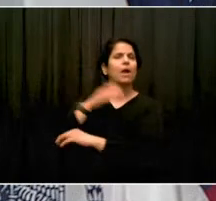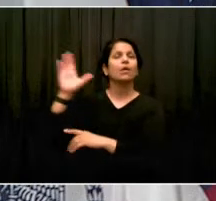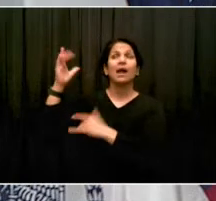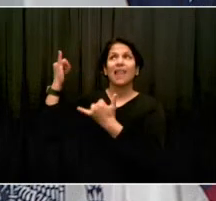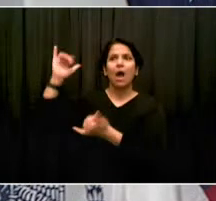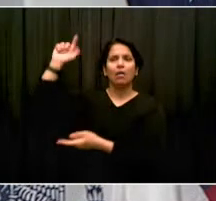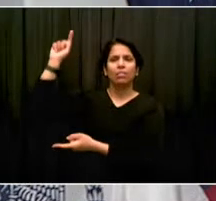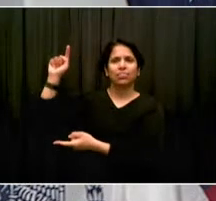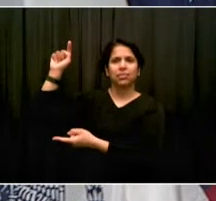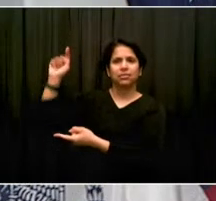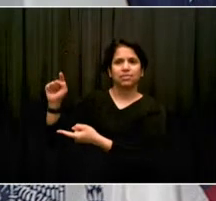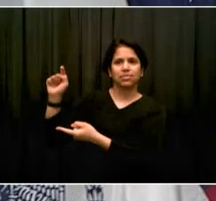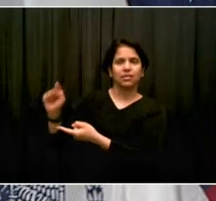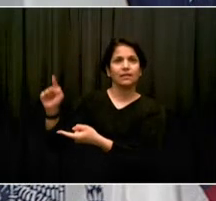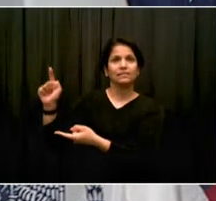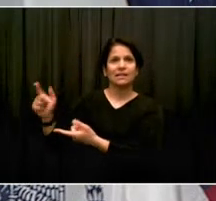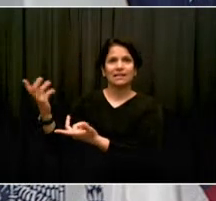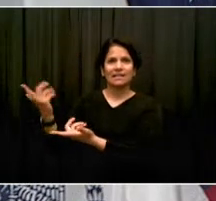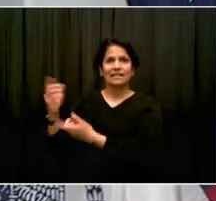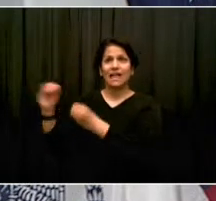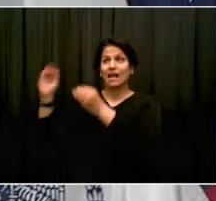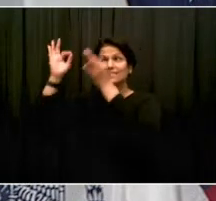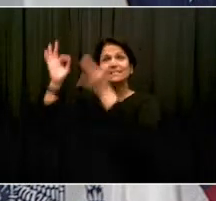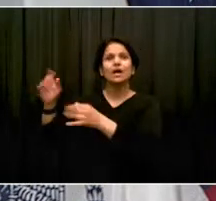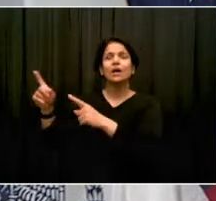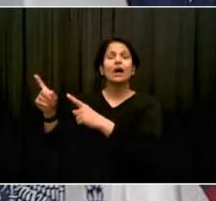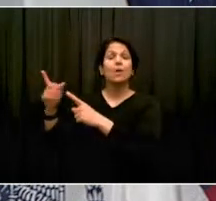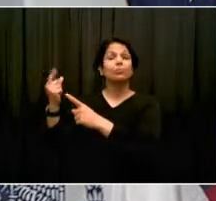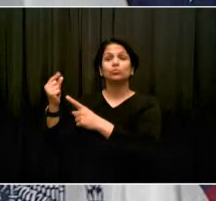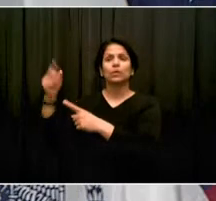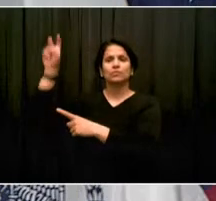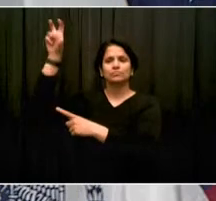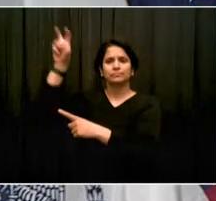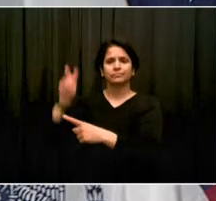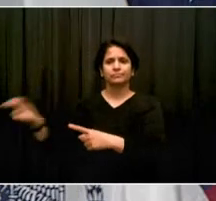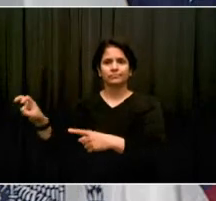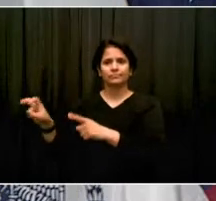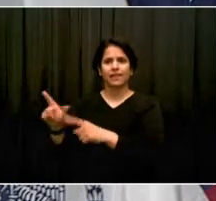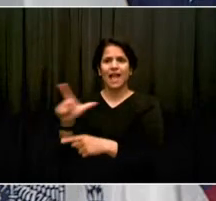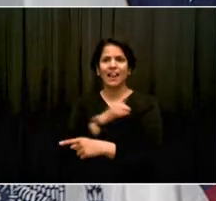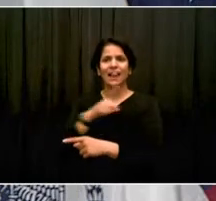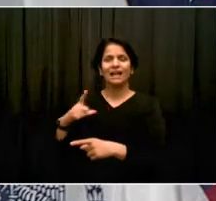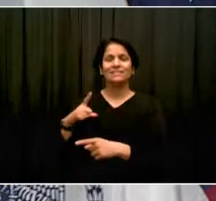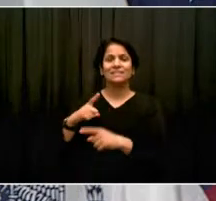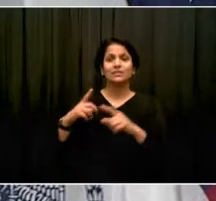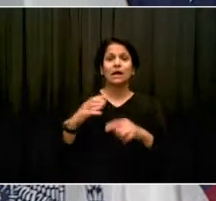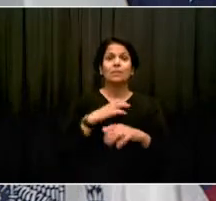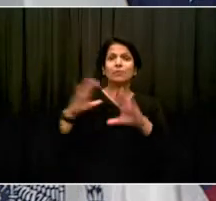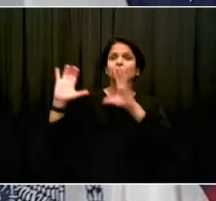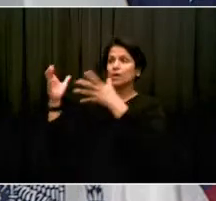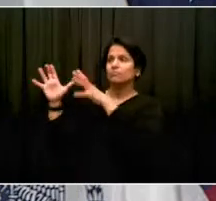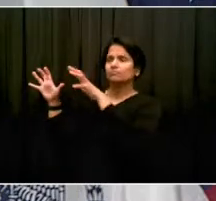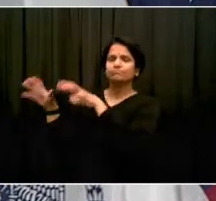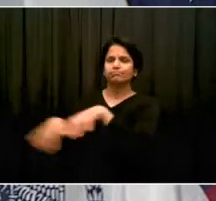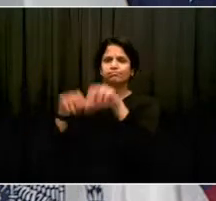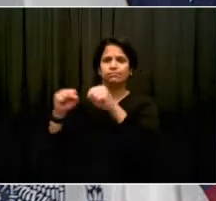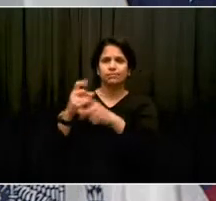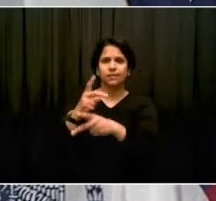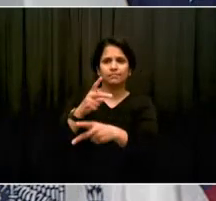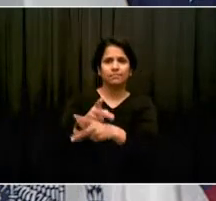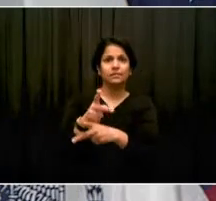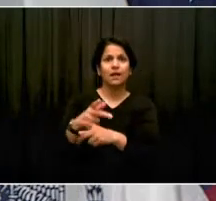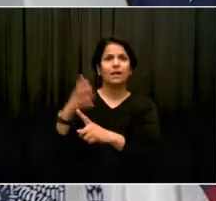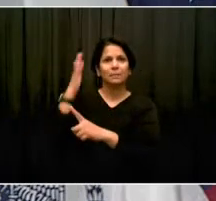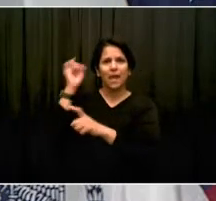Carl Hastie, and they did literally the best budget we have seen in the history of New York State, as far as I'm concerned, certainly in the